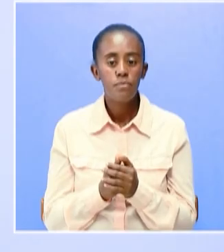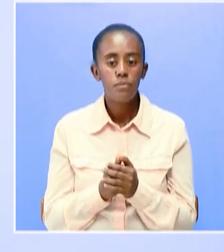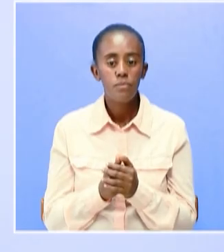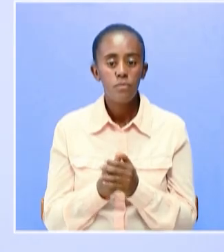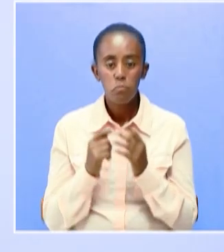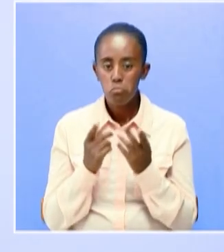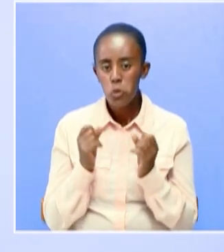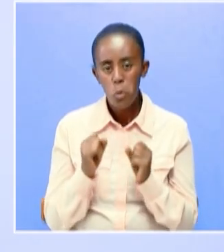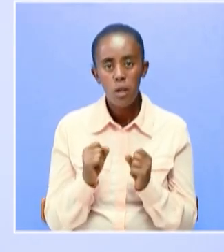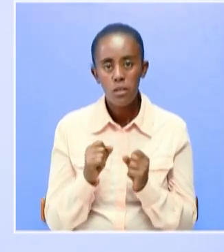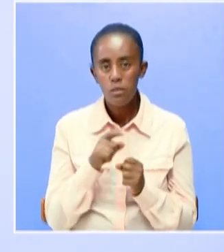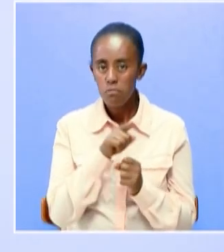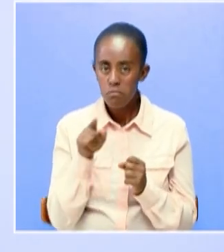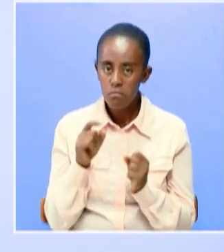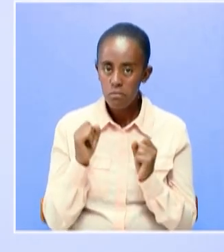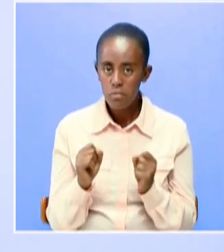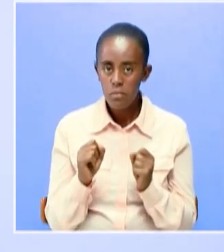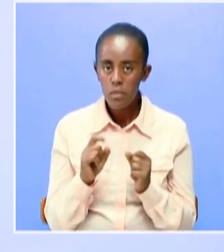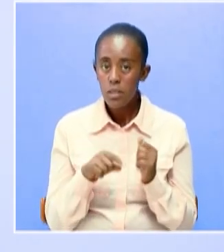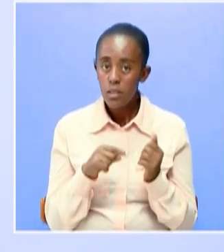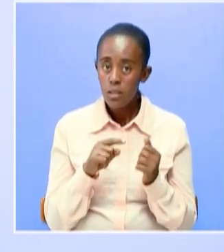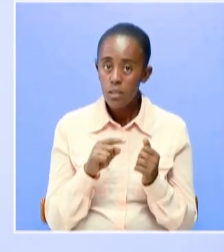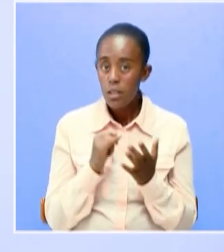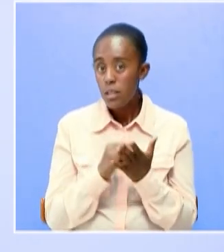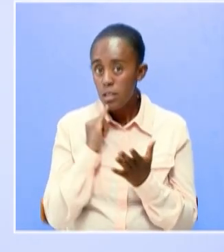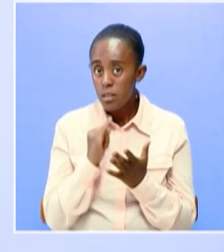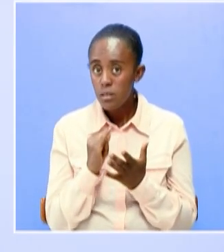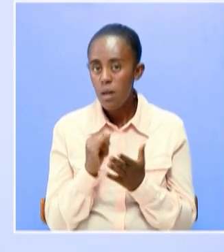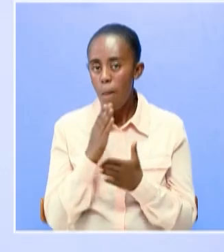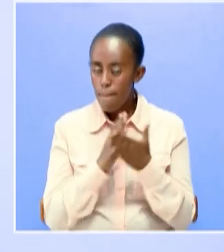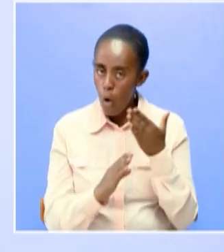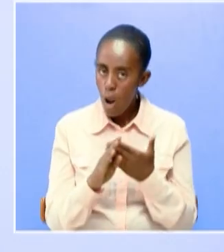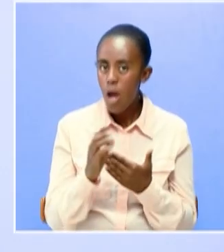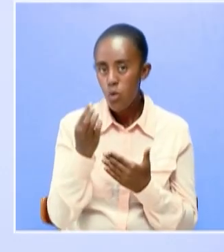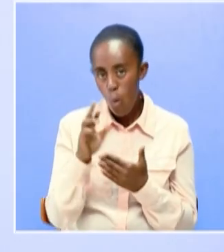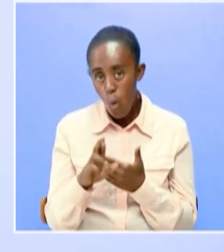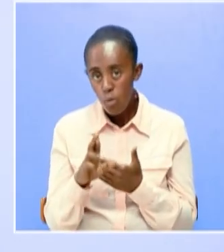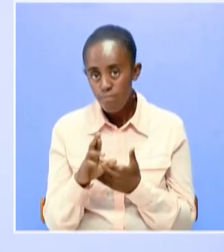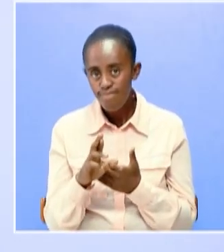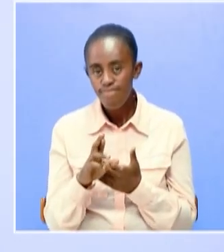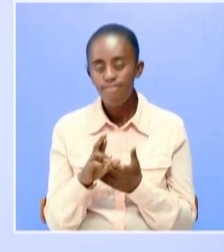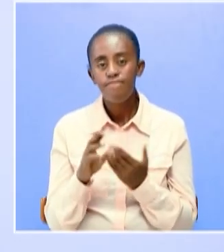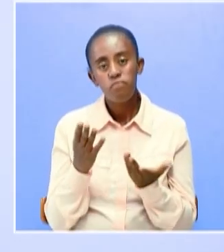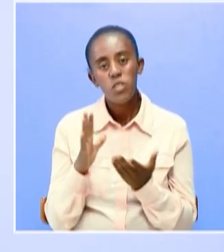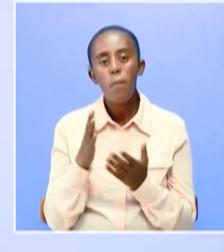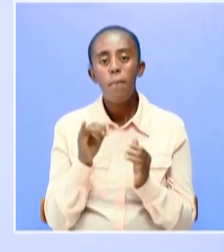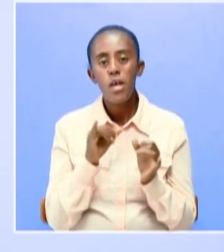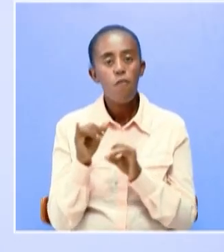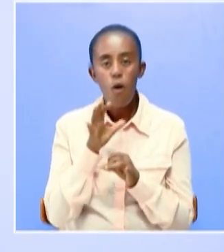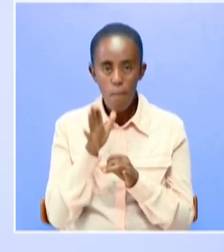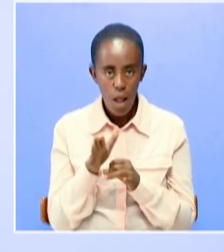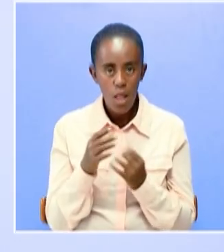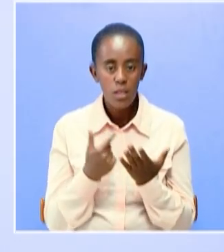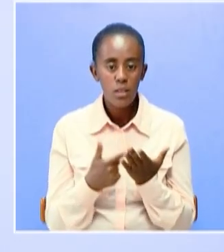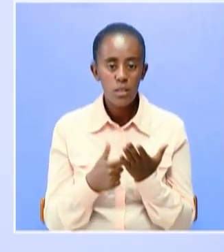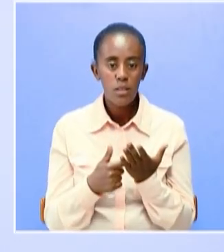Look, we can say just like this. So is this one polite or maybe informal? This one